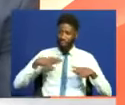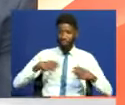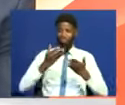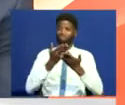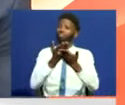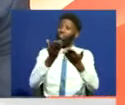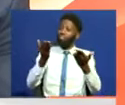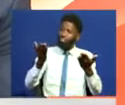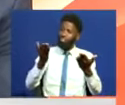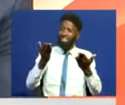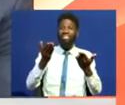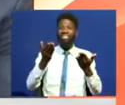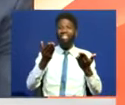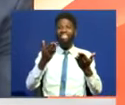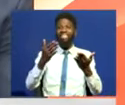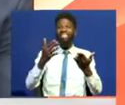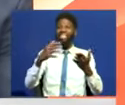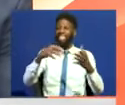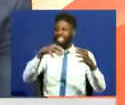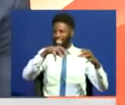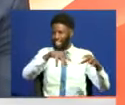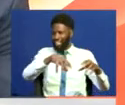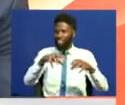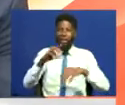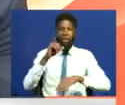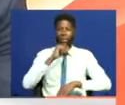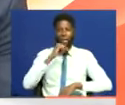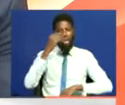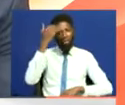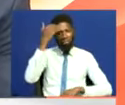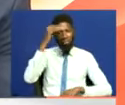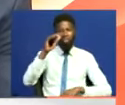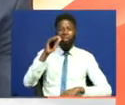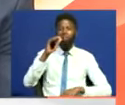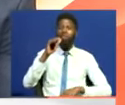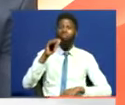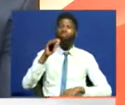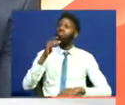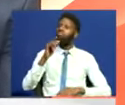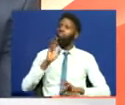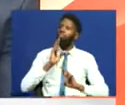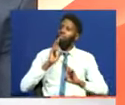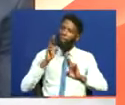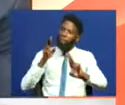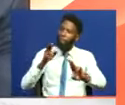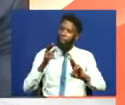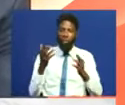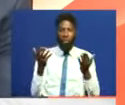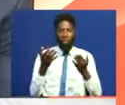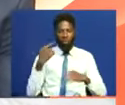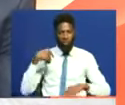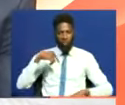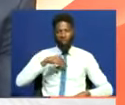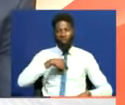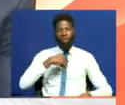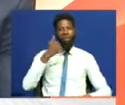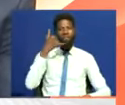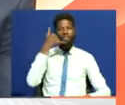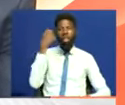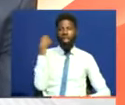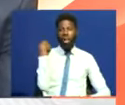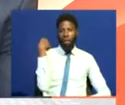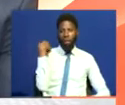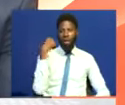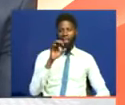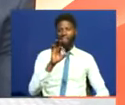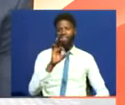know where to voice, where to share, or where to even report. Yes. And we always have this toll-free line for FIDA Kenya. Mm-hmm.